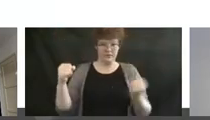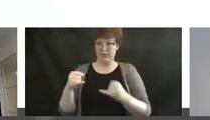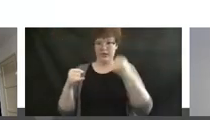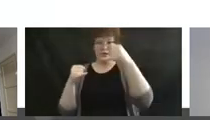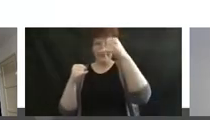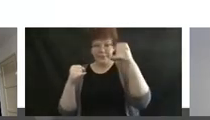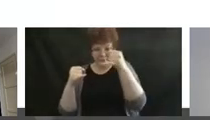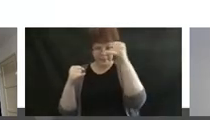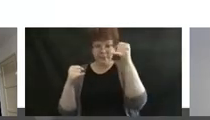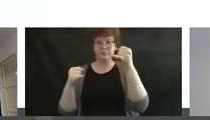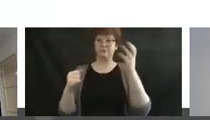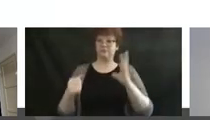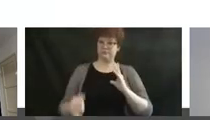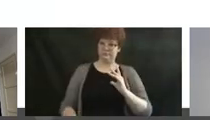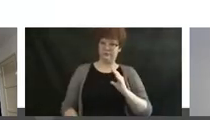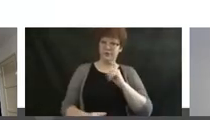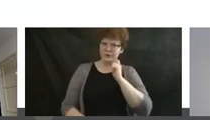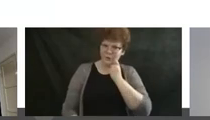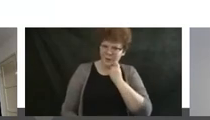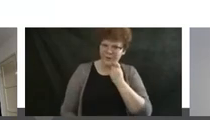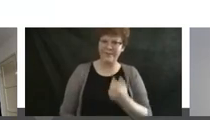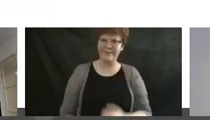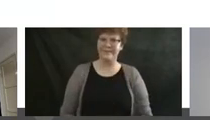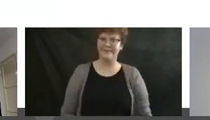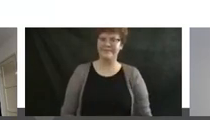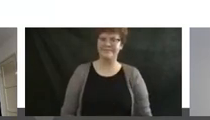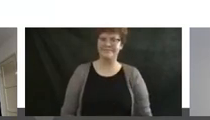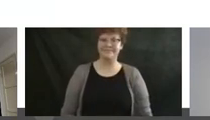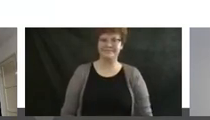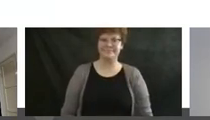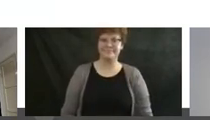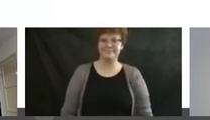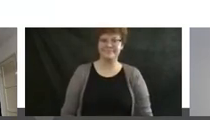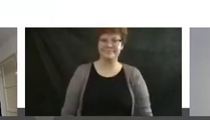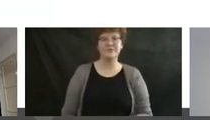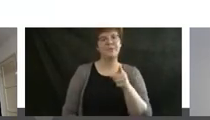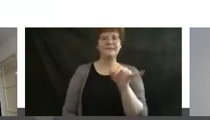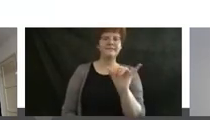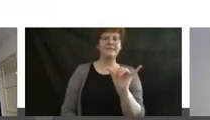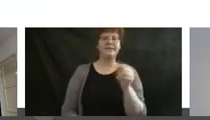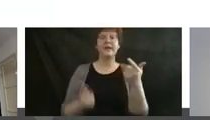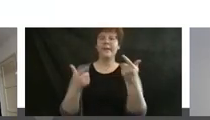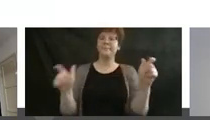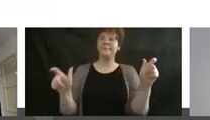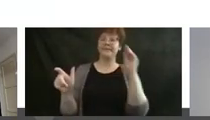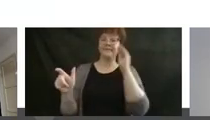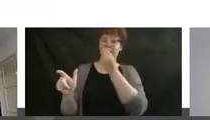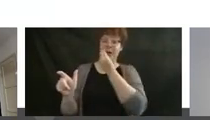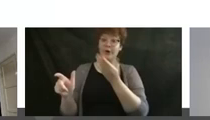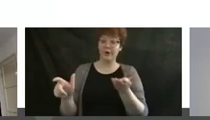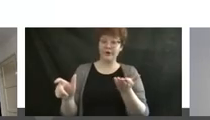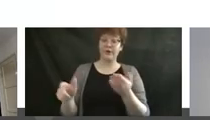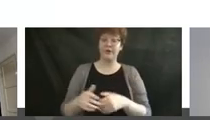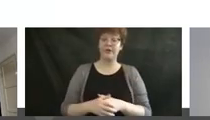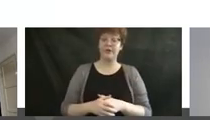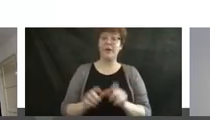Okay, kind of cool. So this is a kind of a big flower, but what I want to do is I want to take it